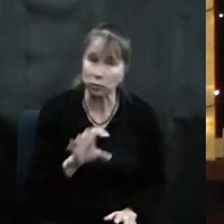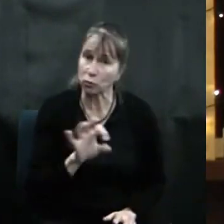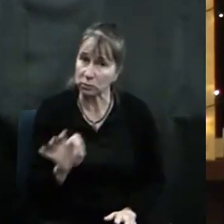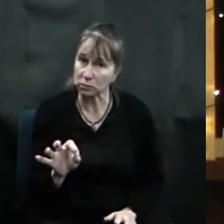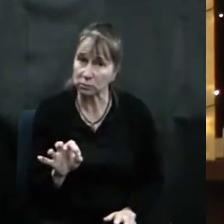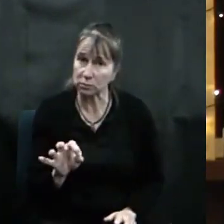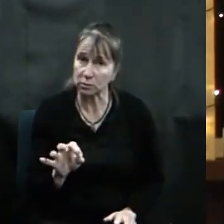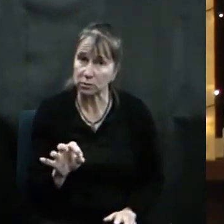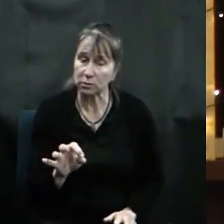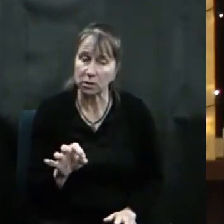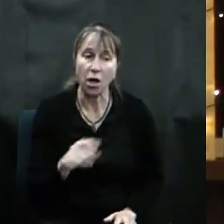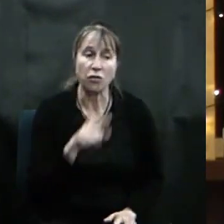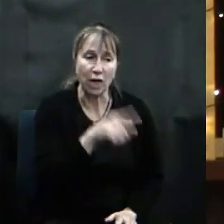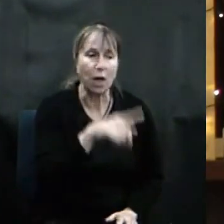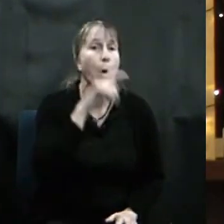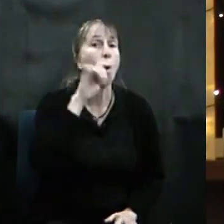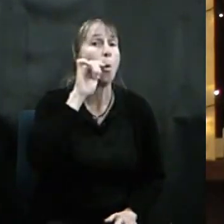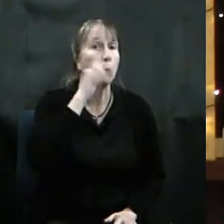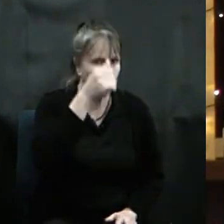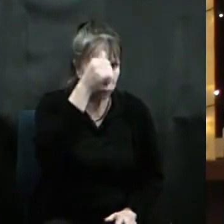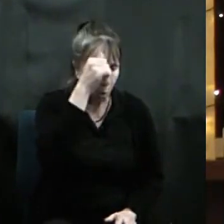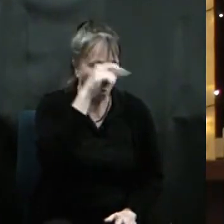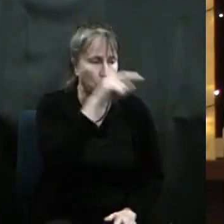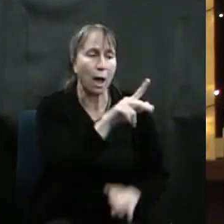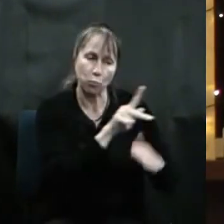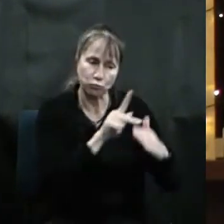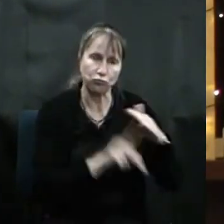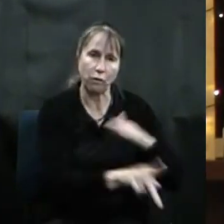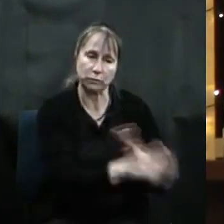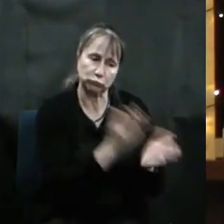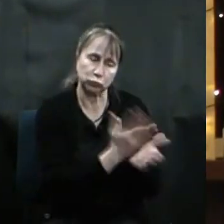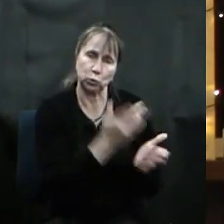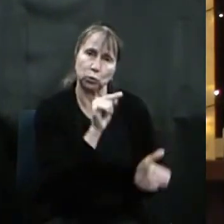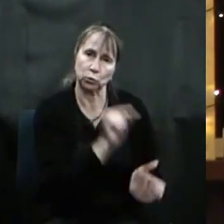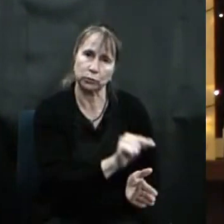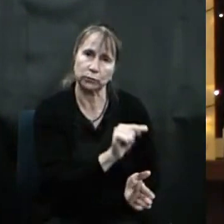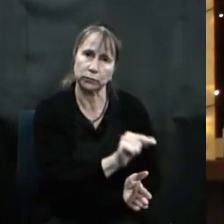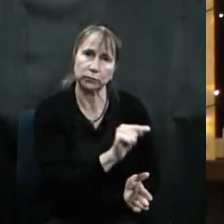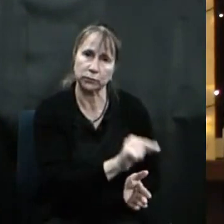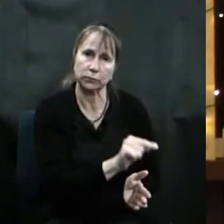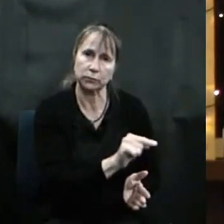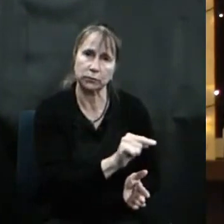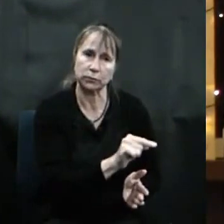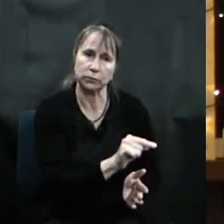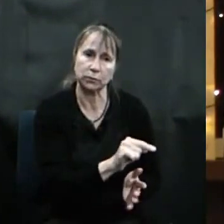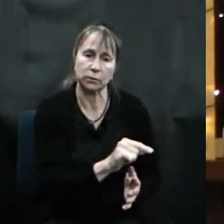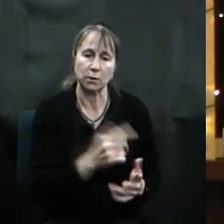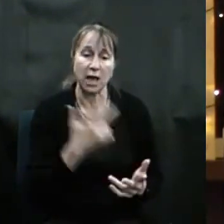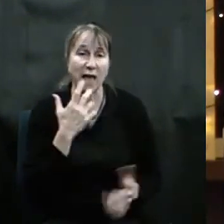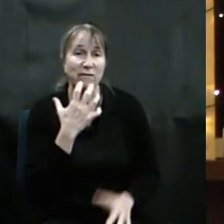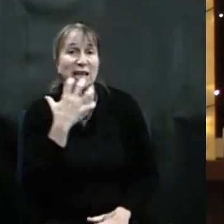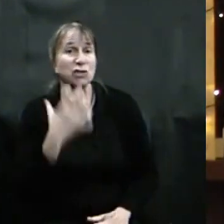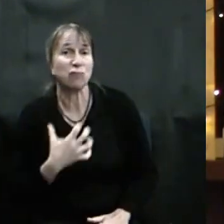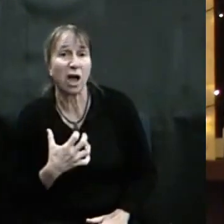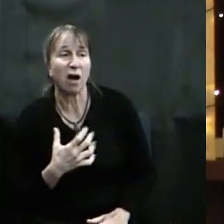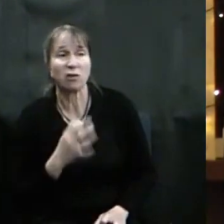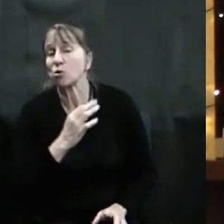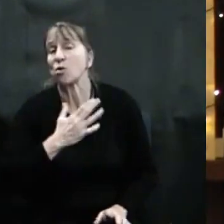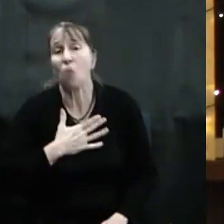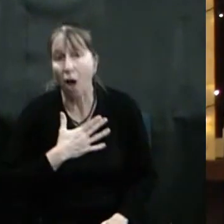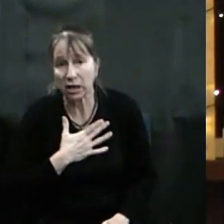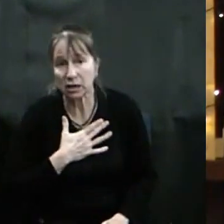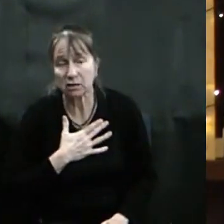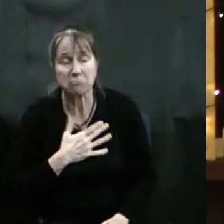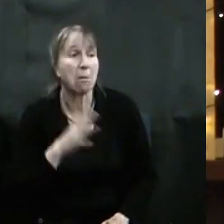house, they will know that a prophet has been among them. Whether Israel likes it or not, whether they listen